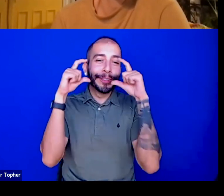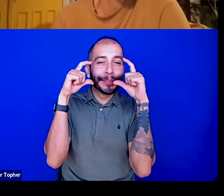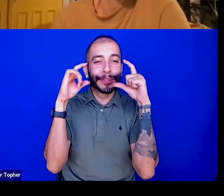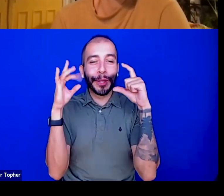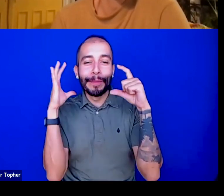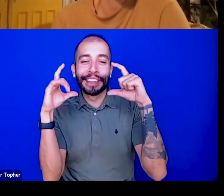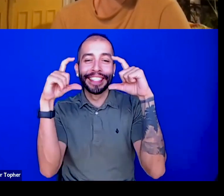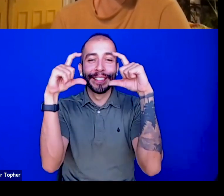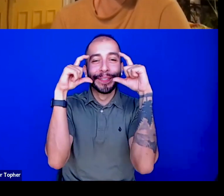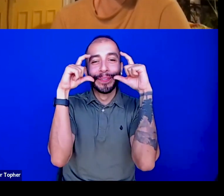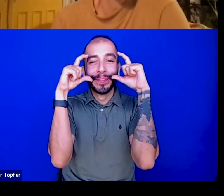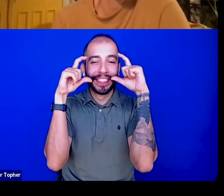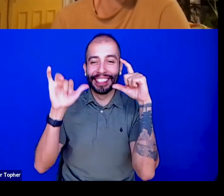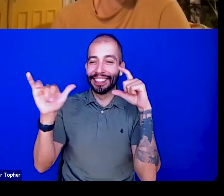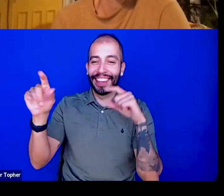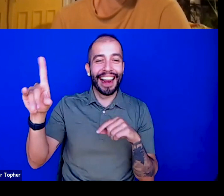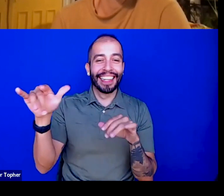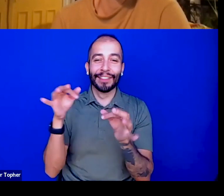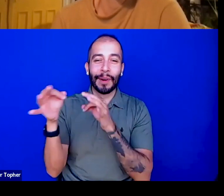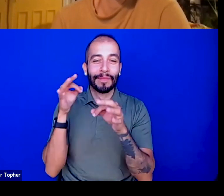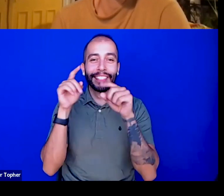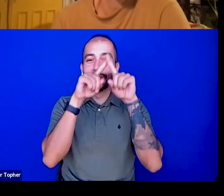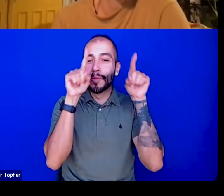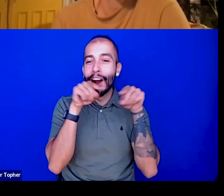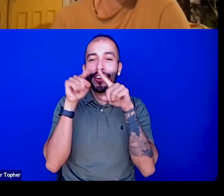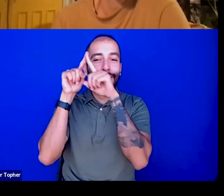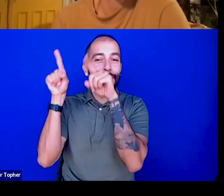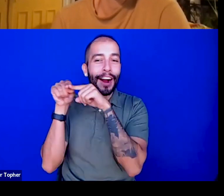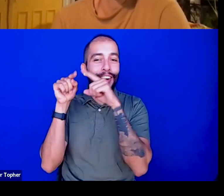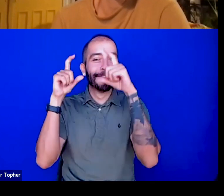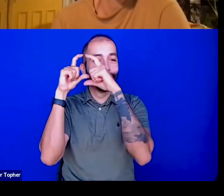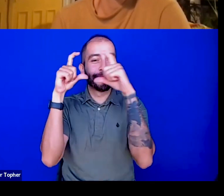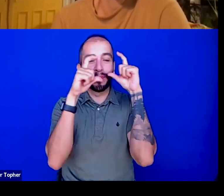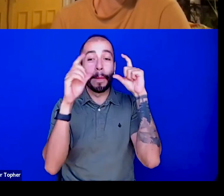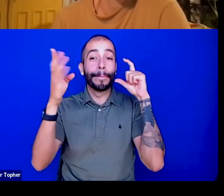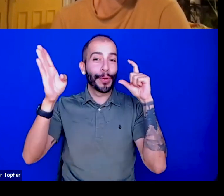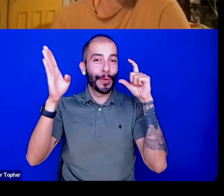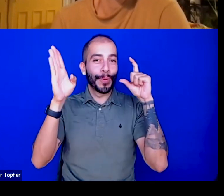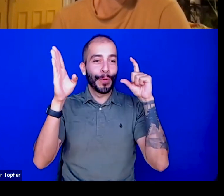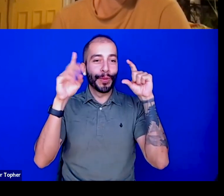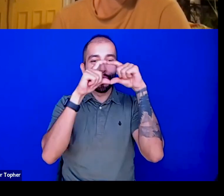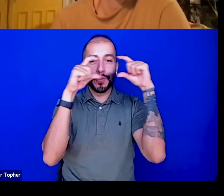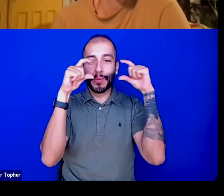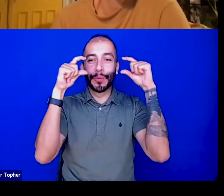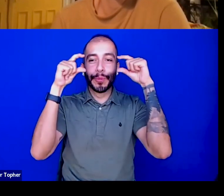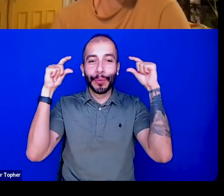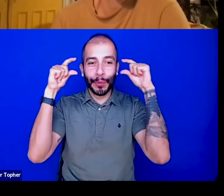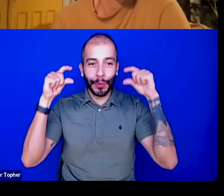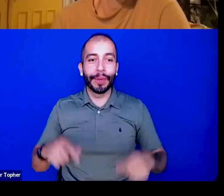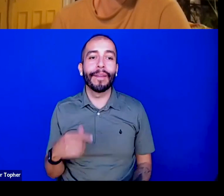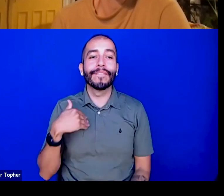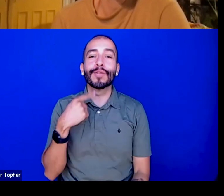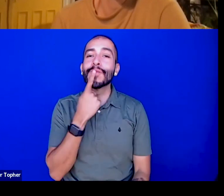blue rectangular-esque frames, red lipstick. I'm a Black woman, so